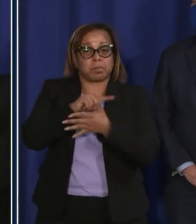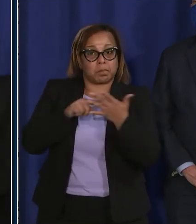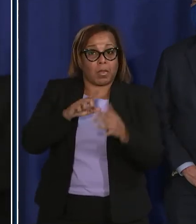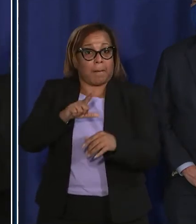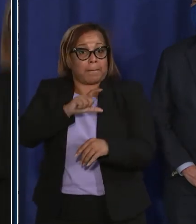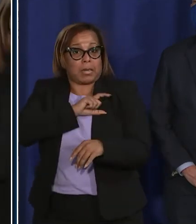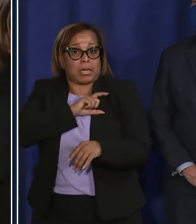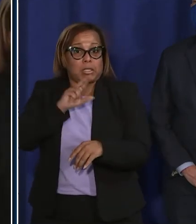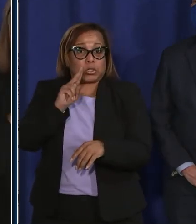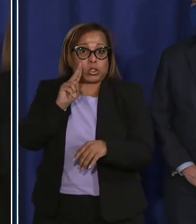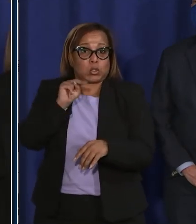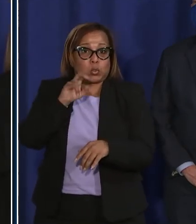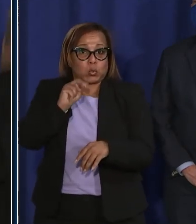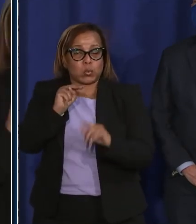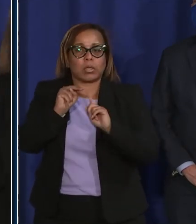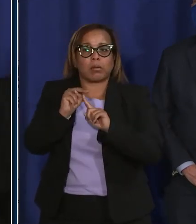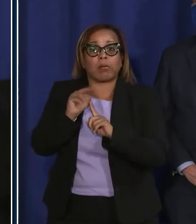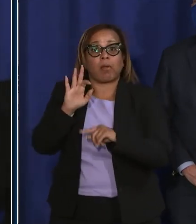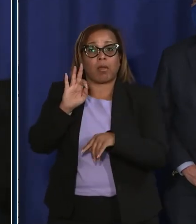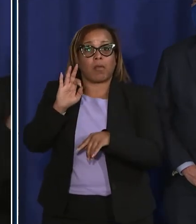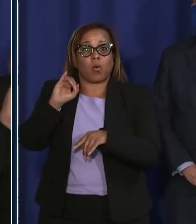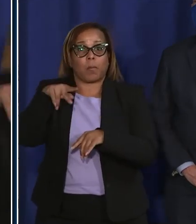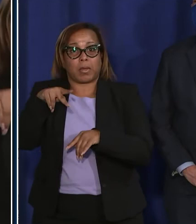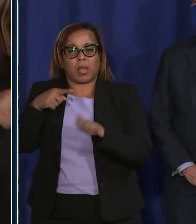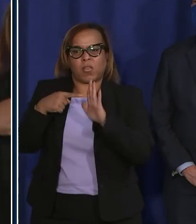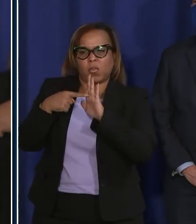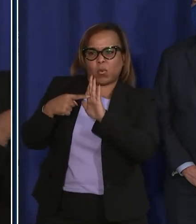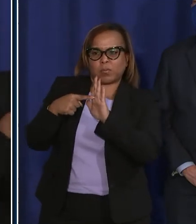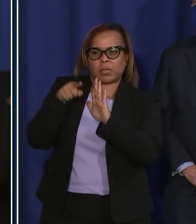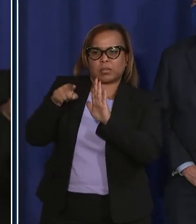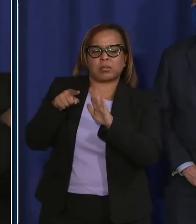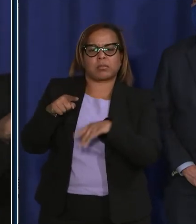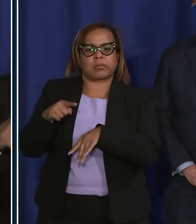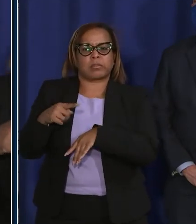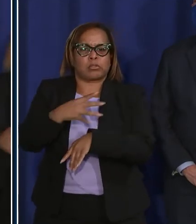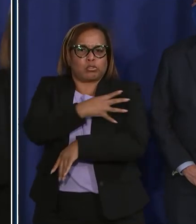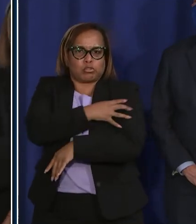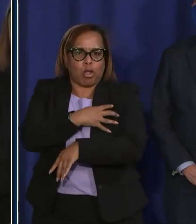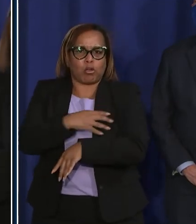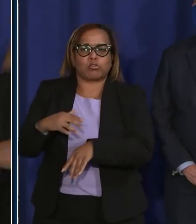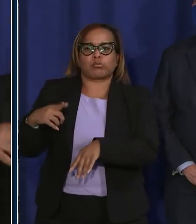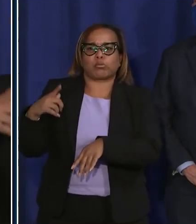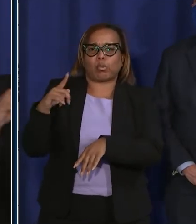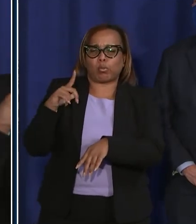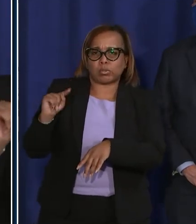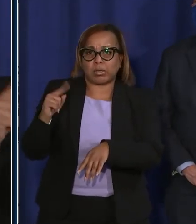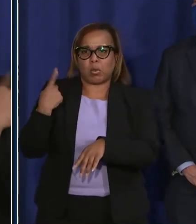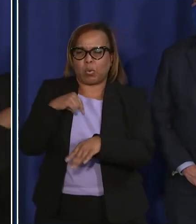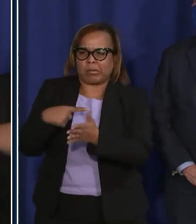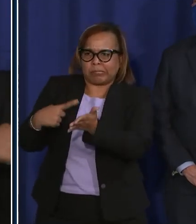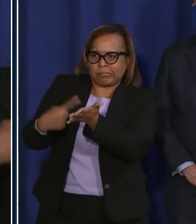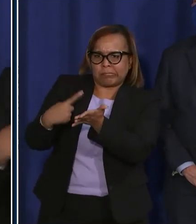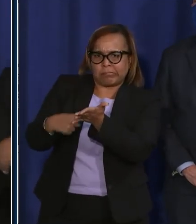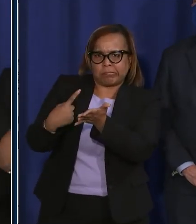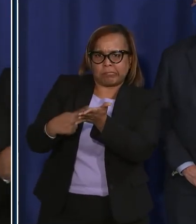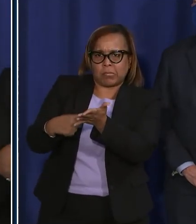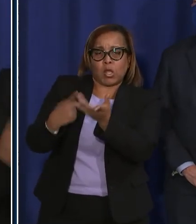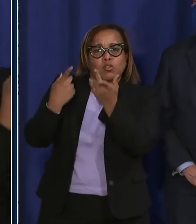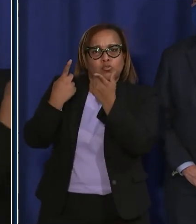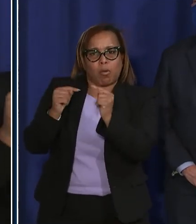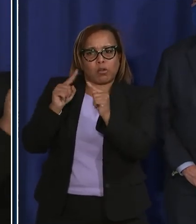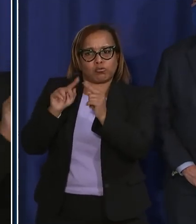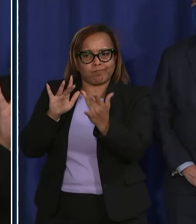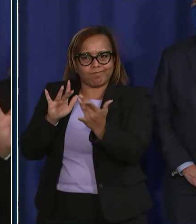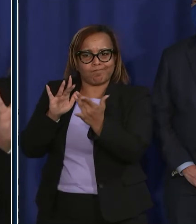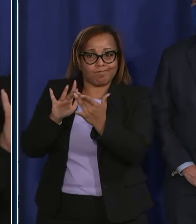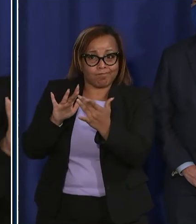unions, FOP, the unions that represent sergeants, lieutenants, and captains. We were at the table and consistently trying to reach